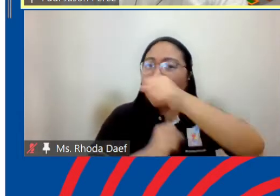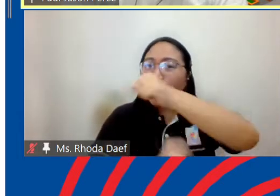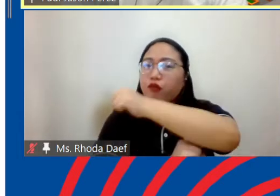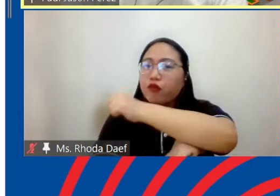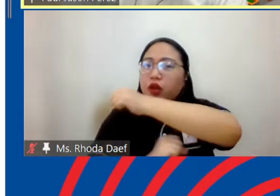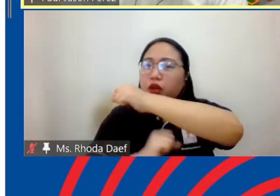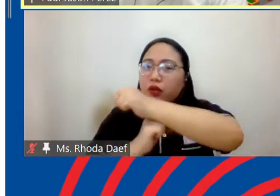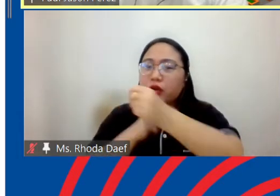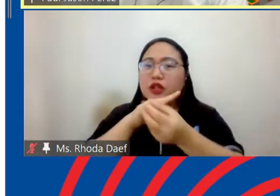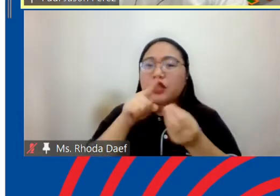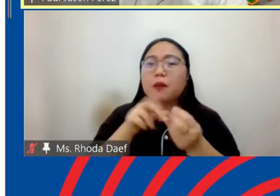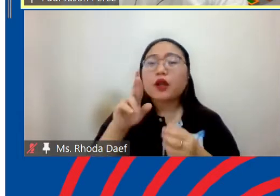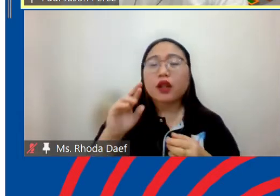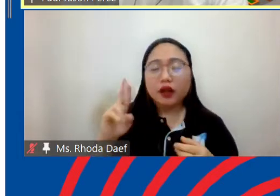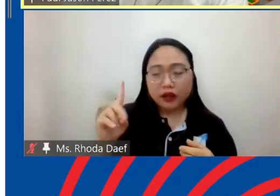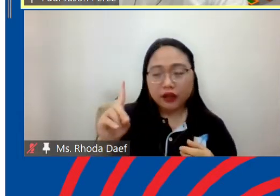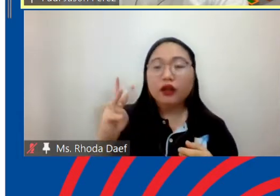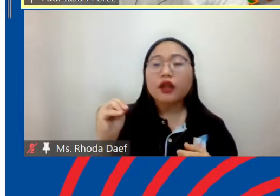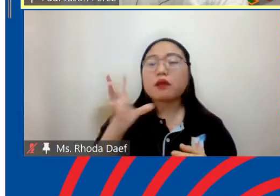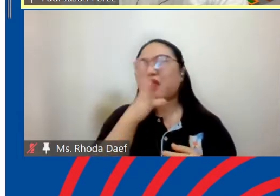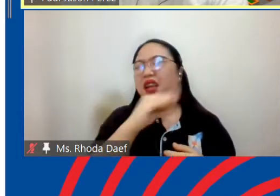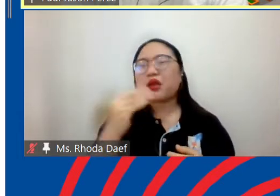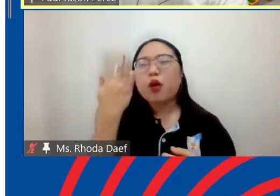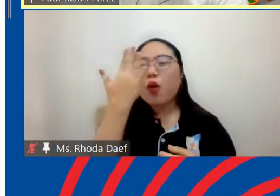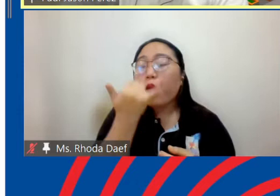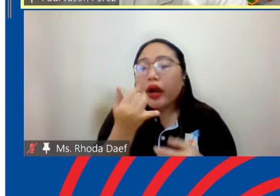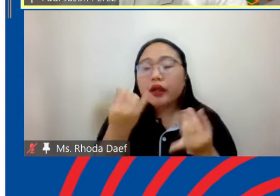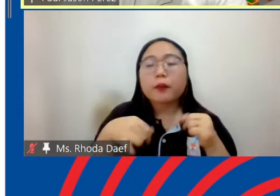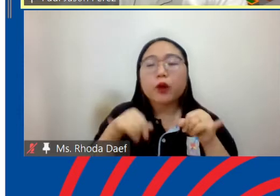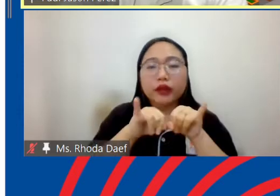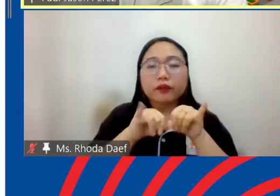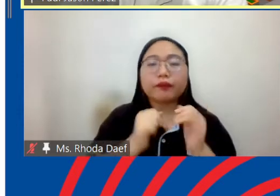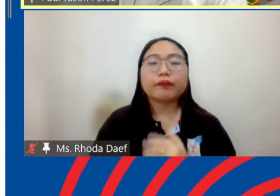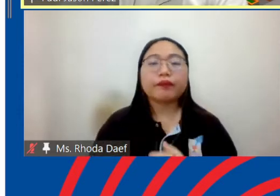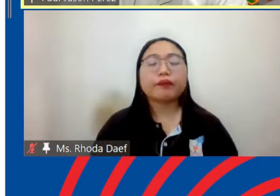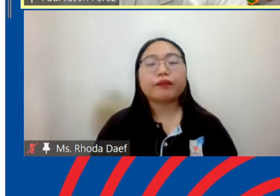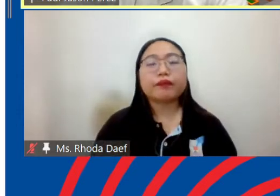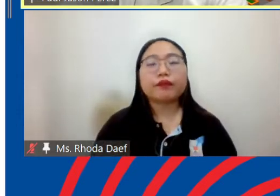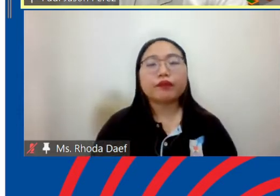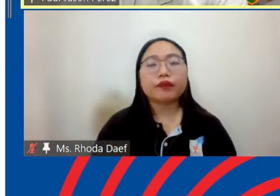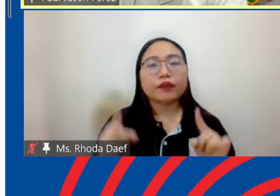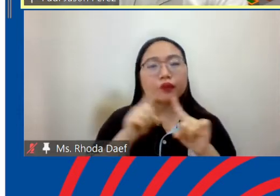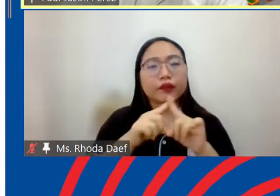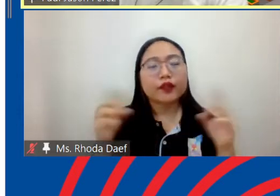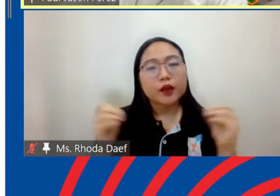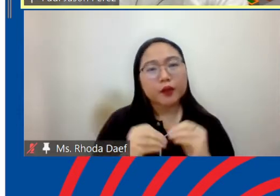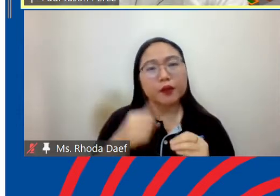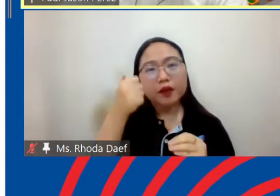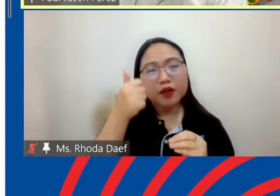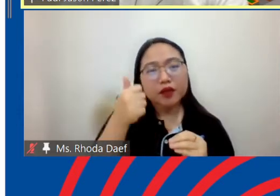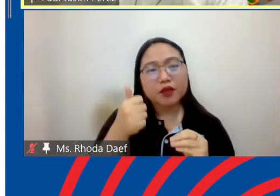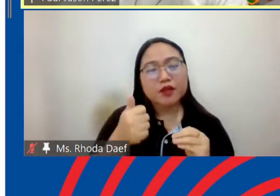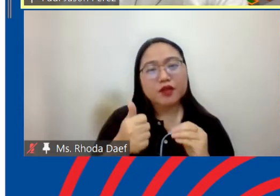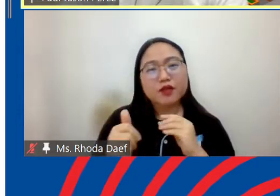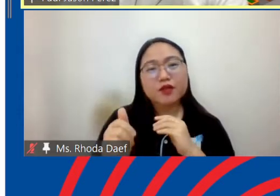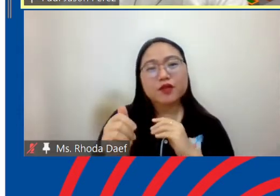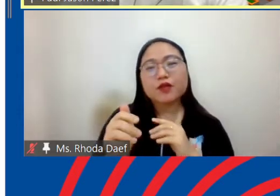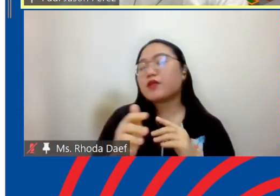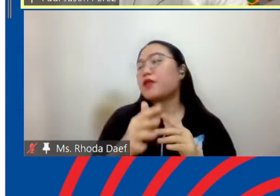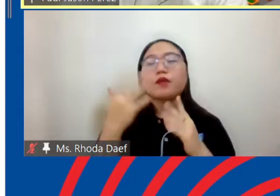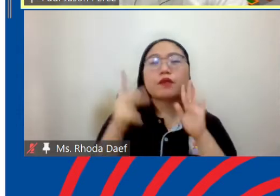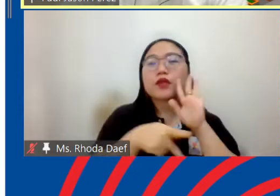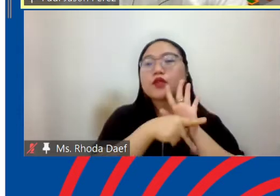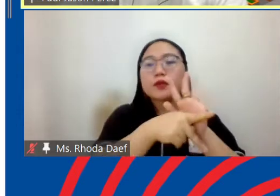research data management and talk about why they are important. But most of the majority of this presentation